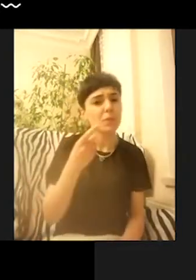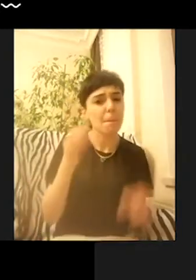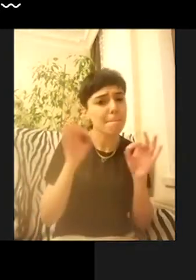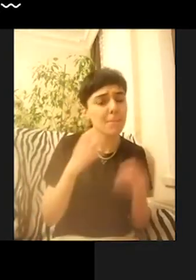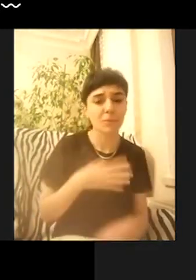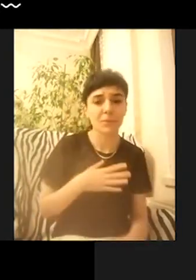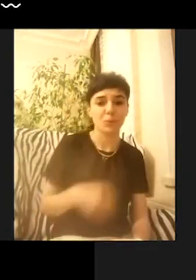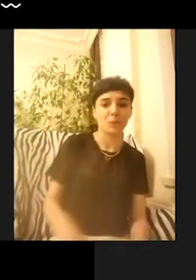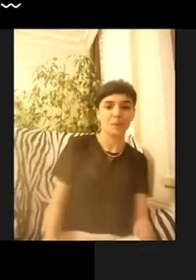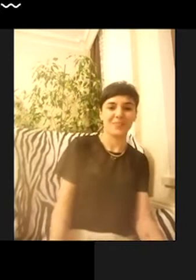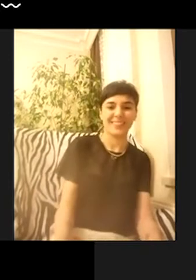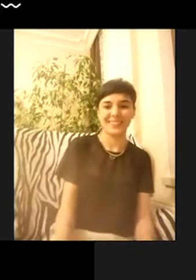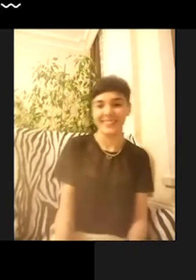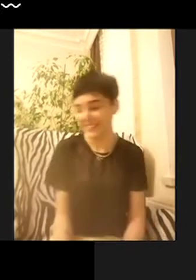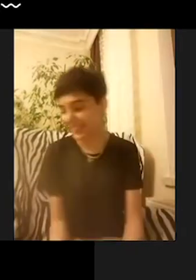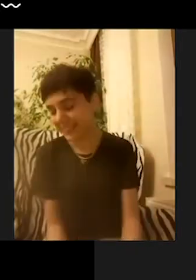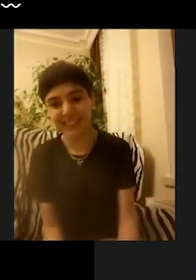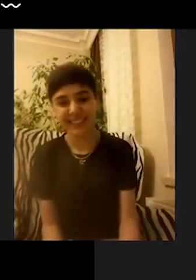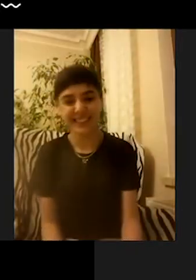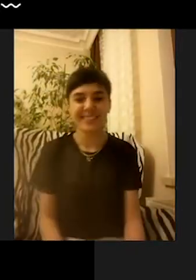is. Sorry.